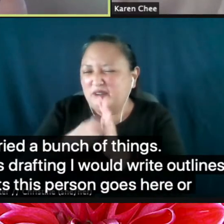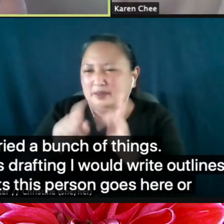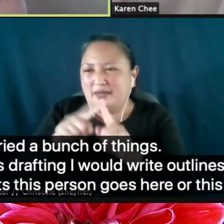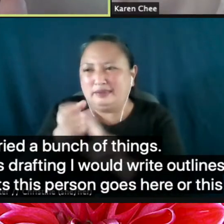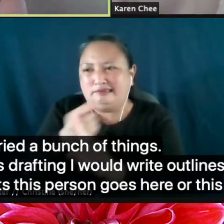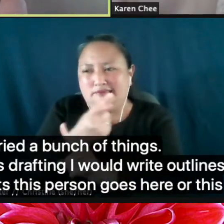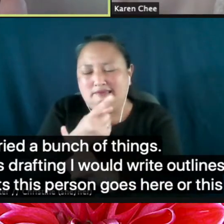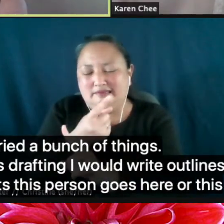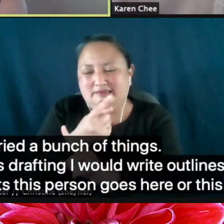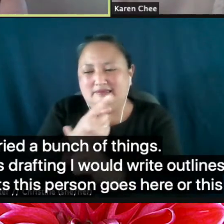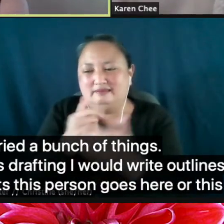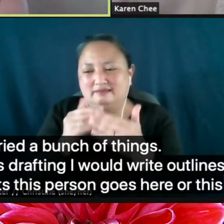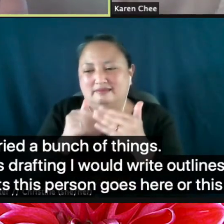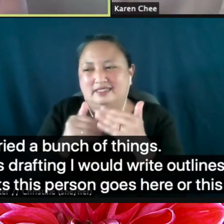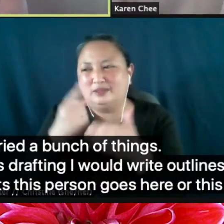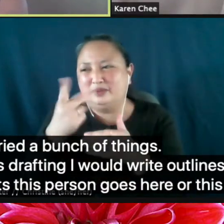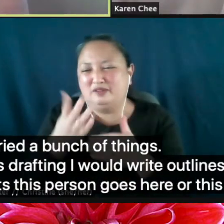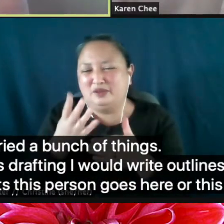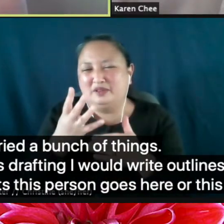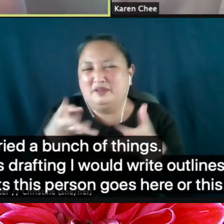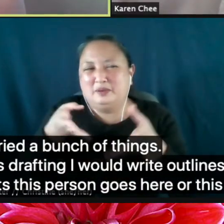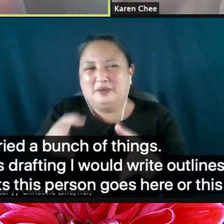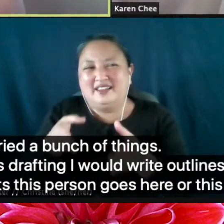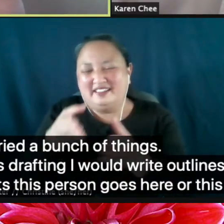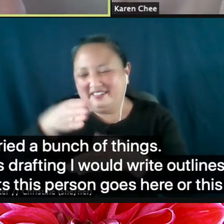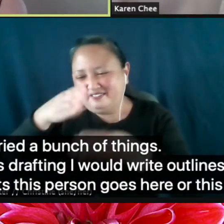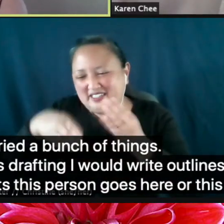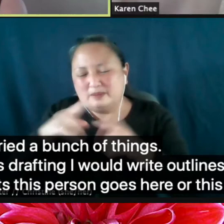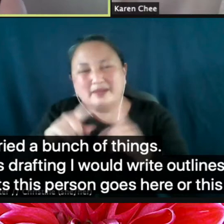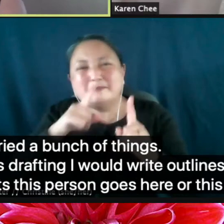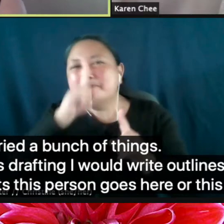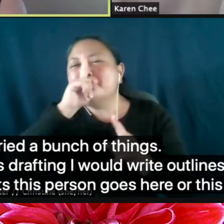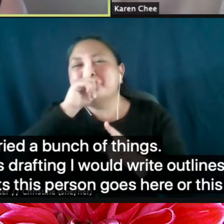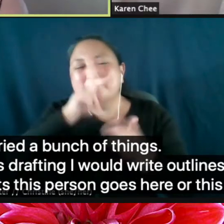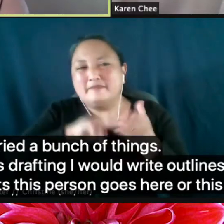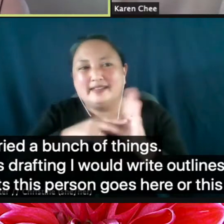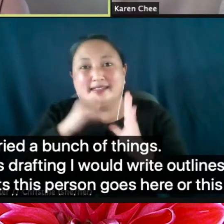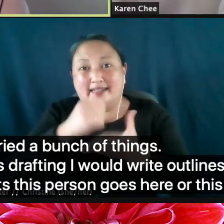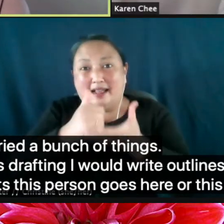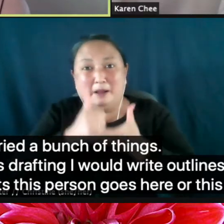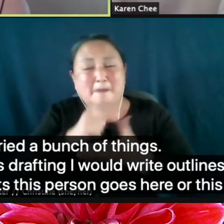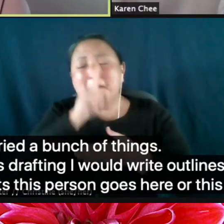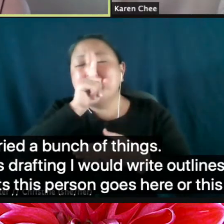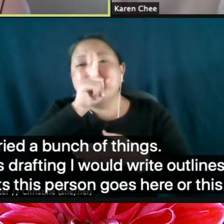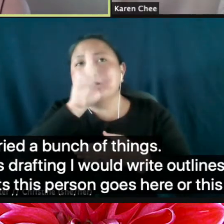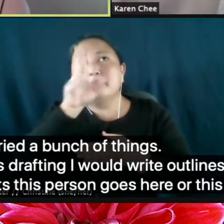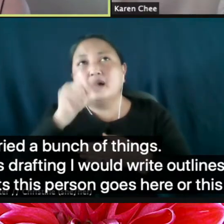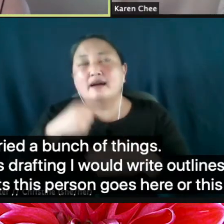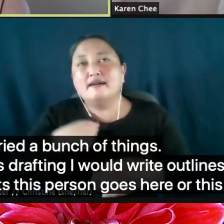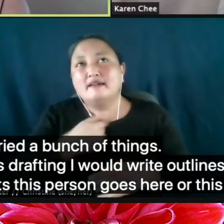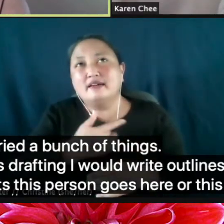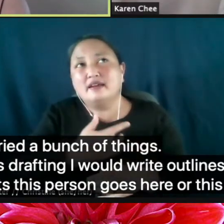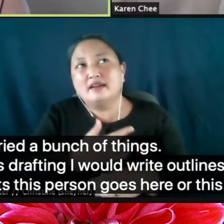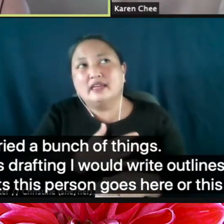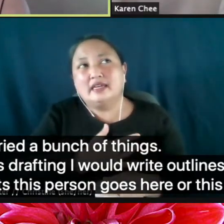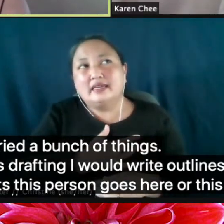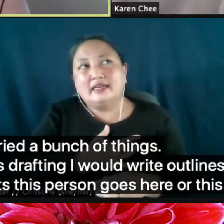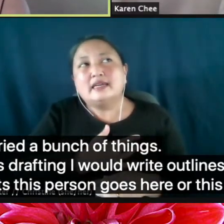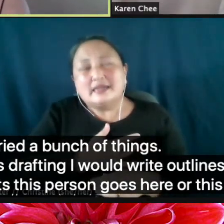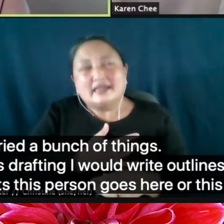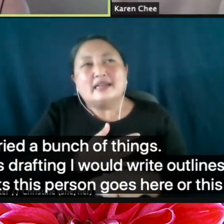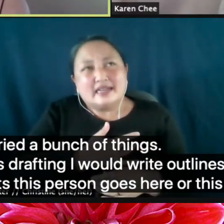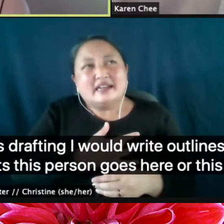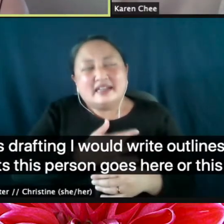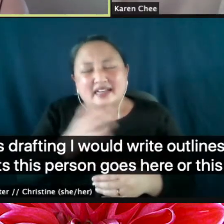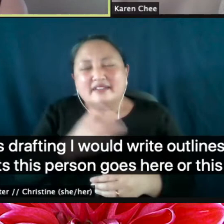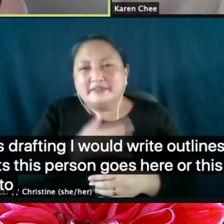like less than a quarter of the way through. But that doesn't mean that that didn't help. I think, yeah, I think the